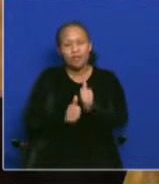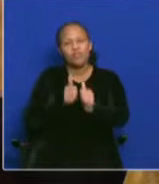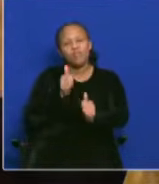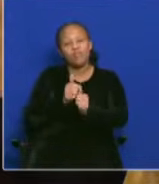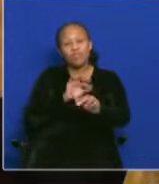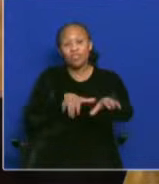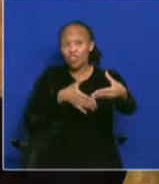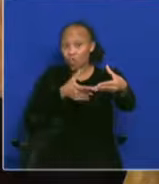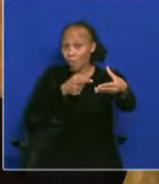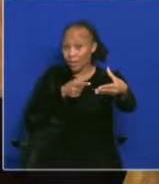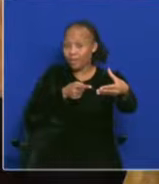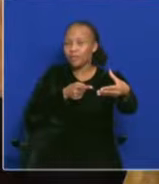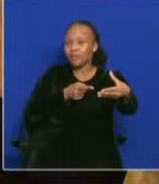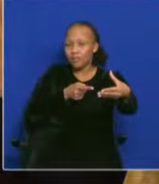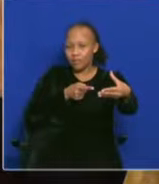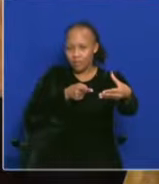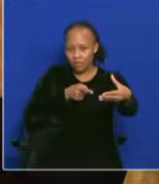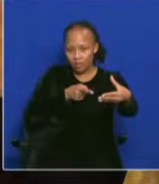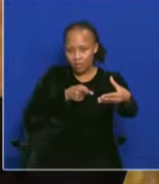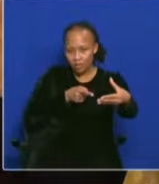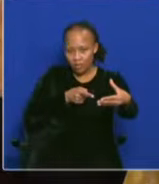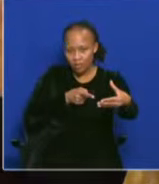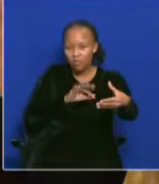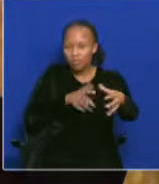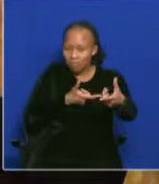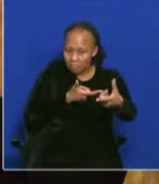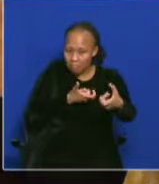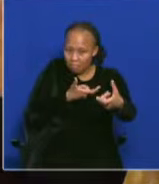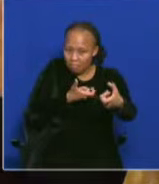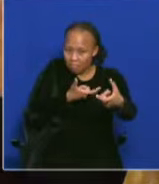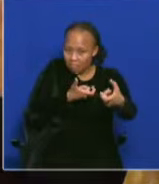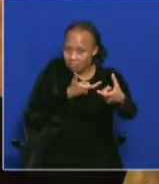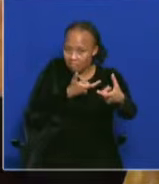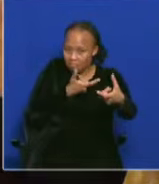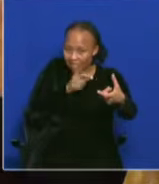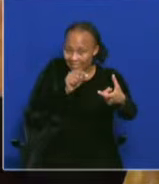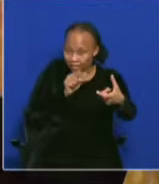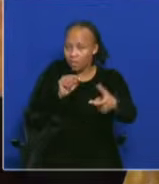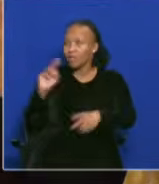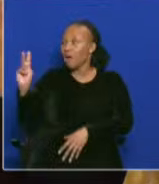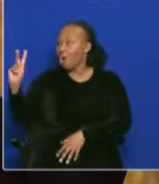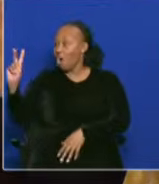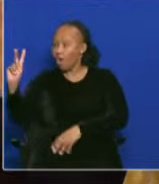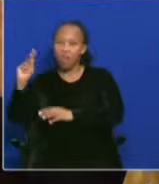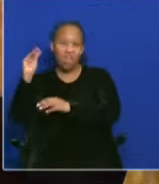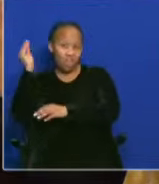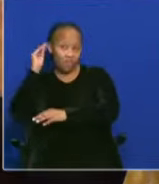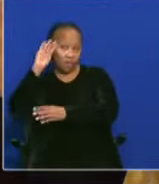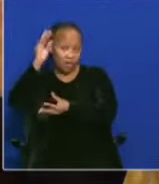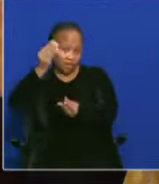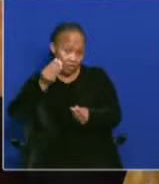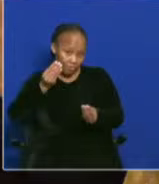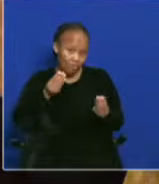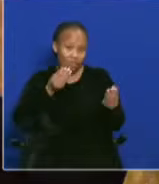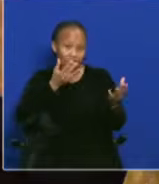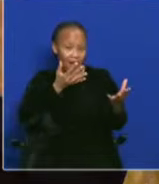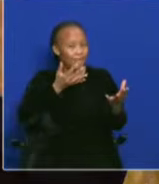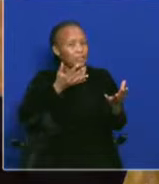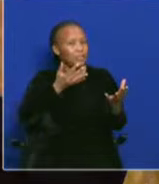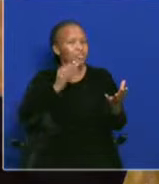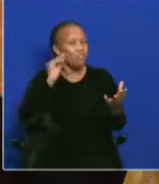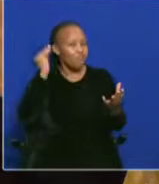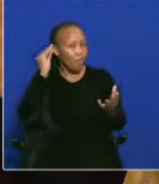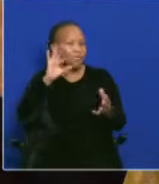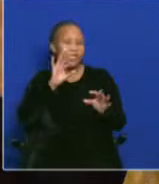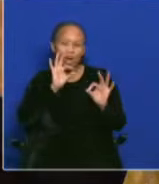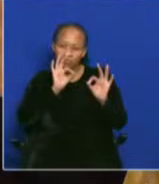second series of screenshots is General Khan providing information that's relevant for this tender. It's not clear to me that